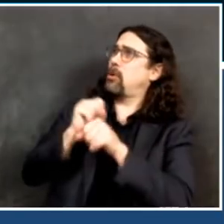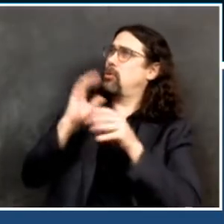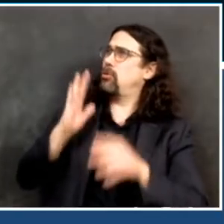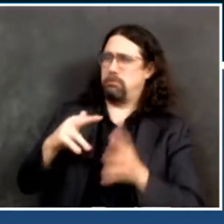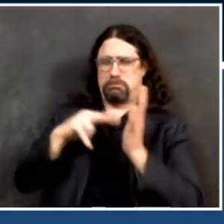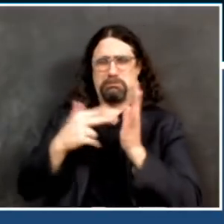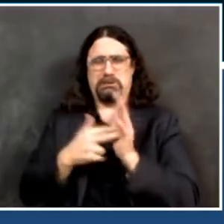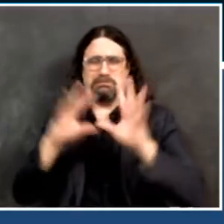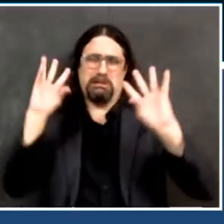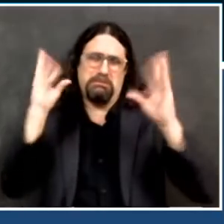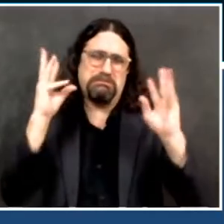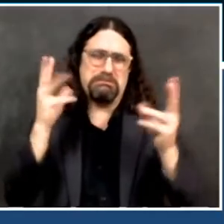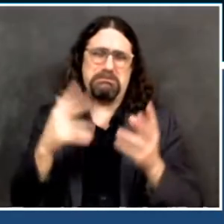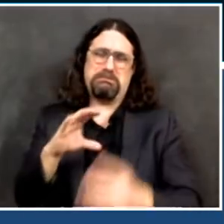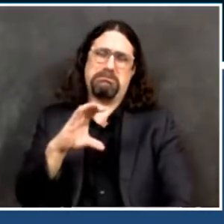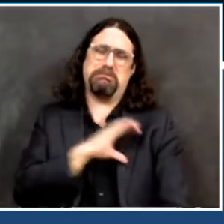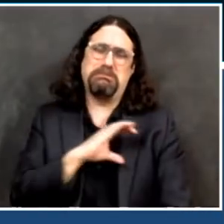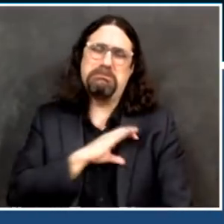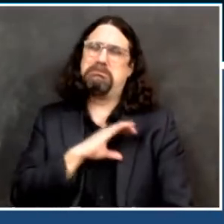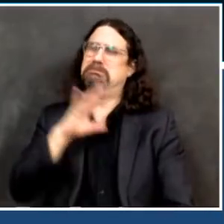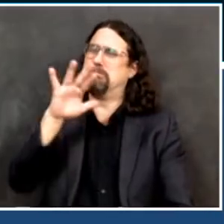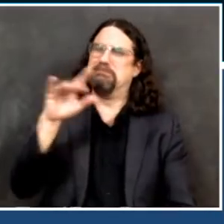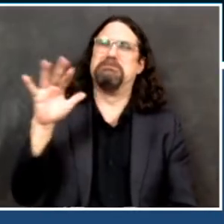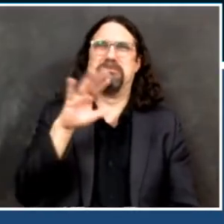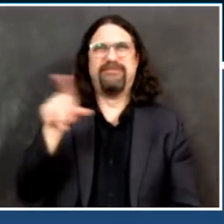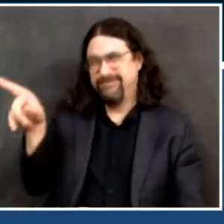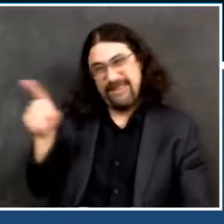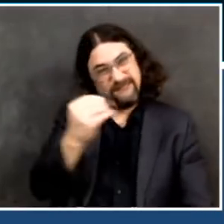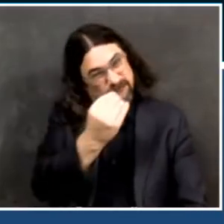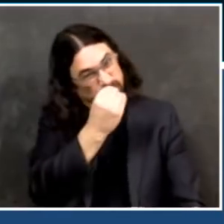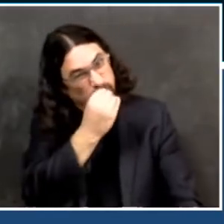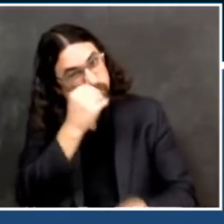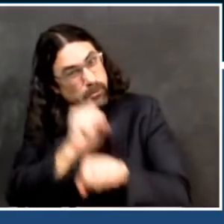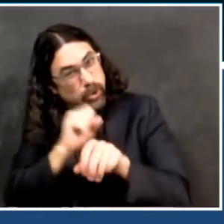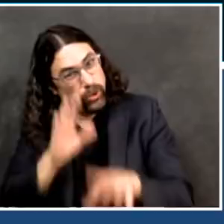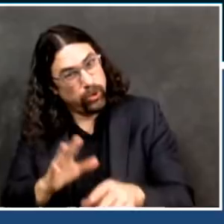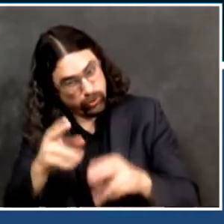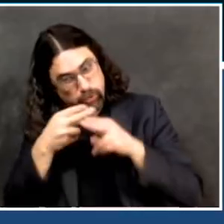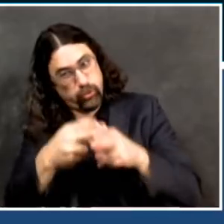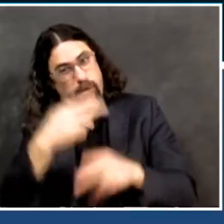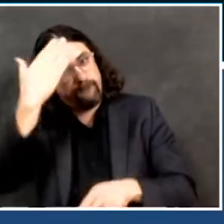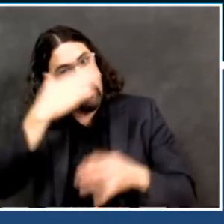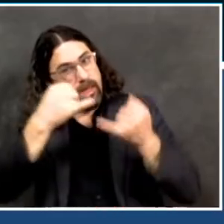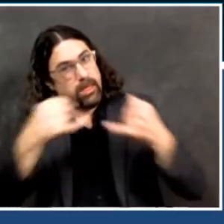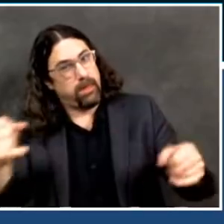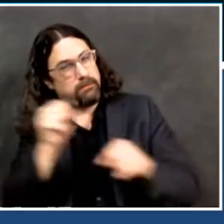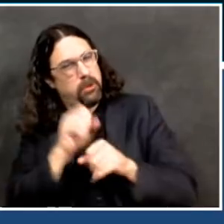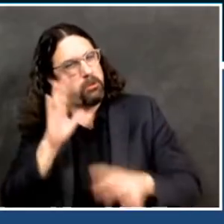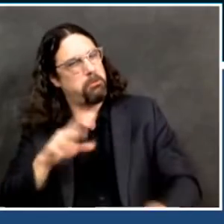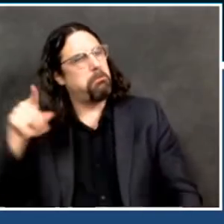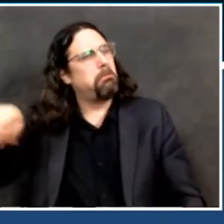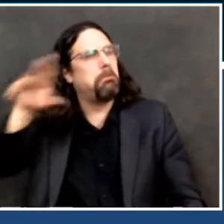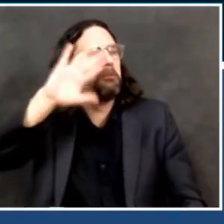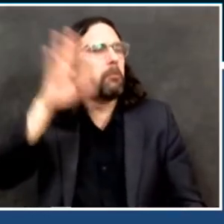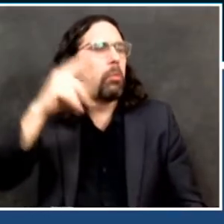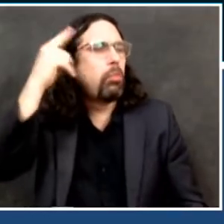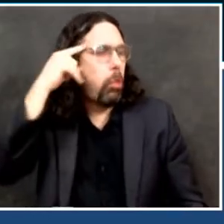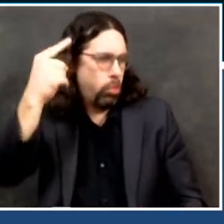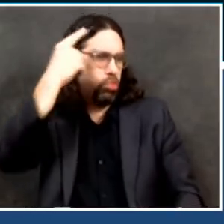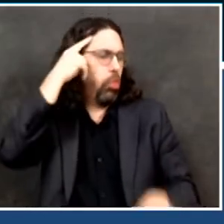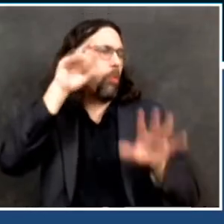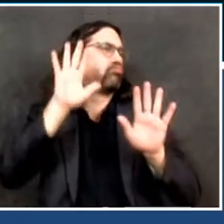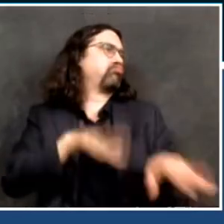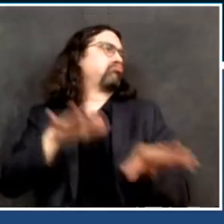have to protect them. So we've been working with the different companies, supermarket companies and the